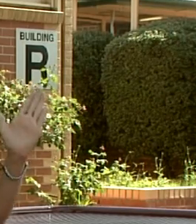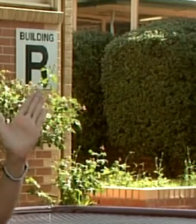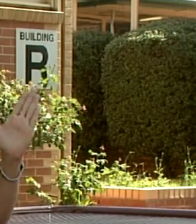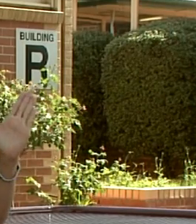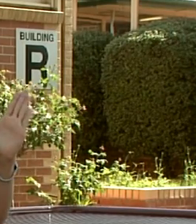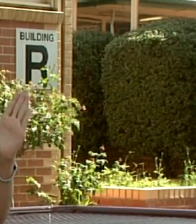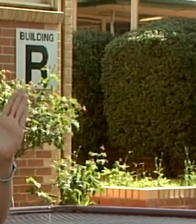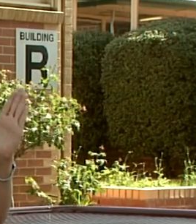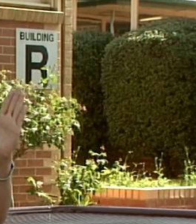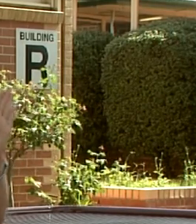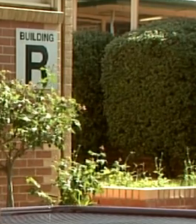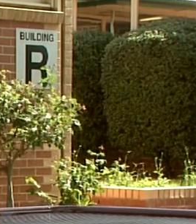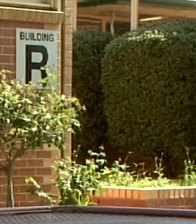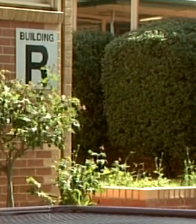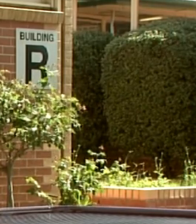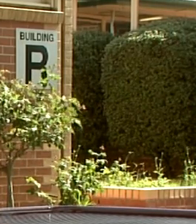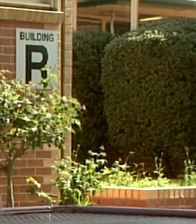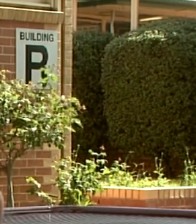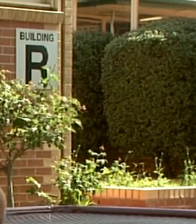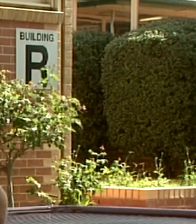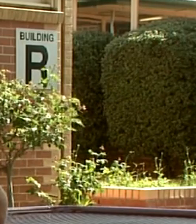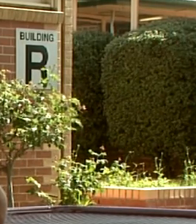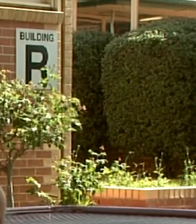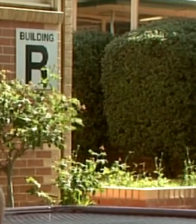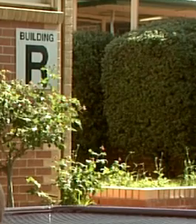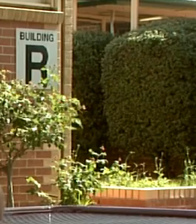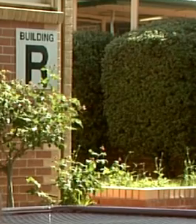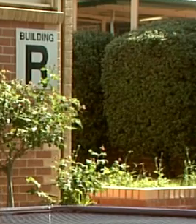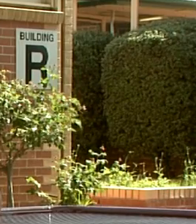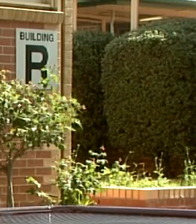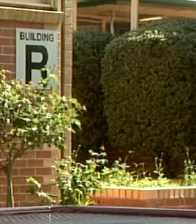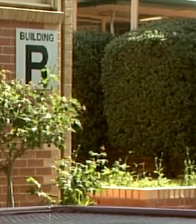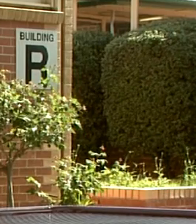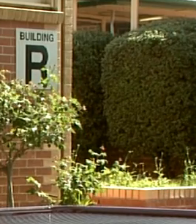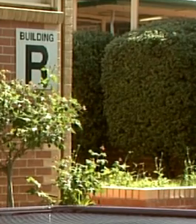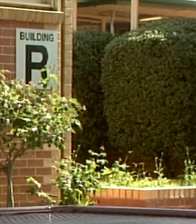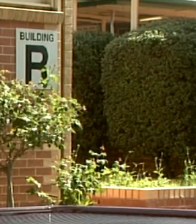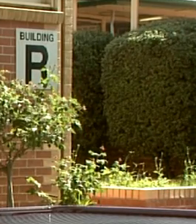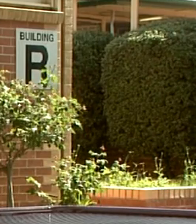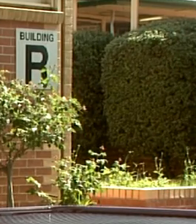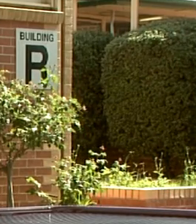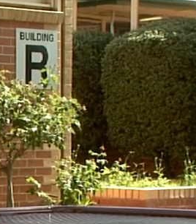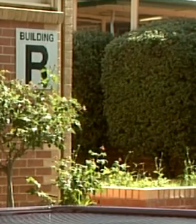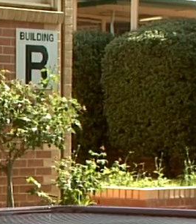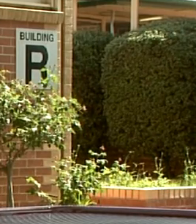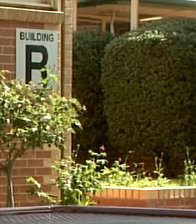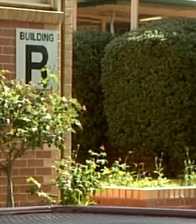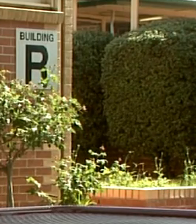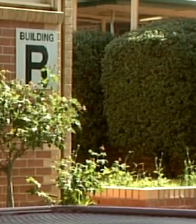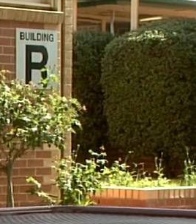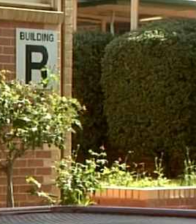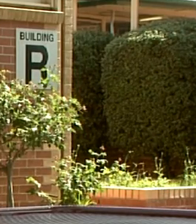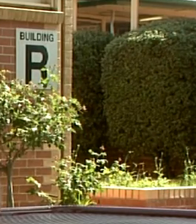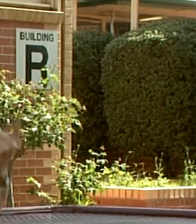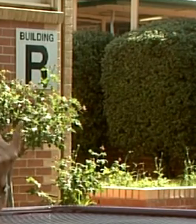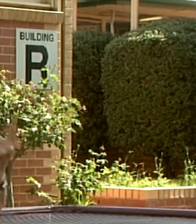to another, it's really hard to understand what's written, and when questions are asked of me, I don't really understand them. I need them simplified